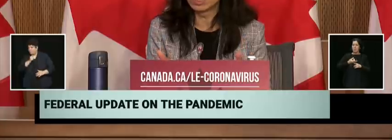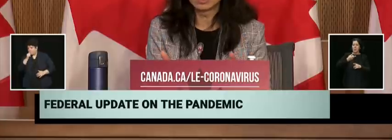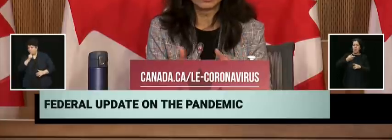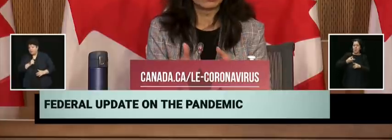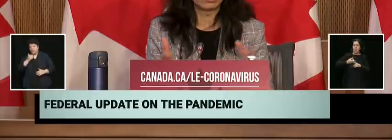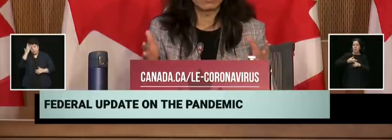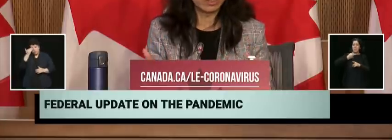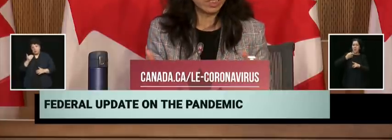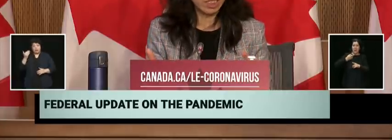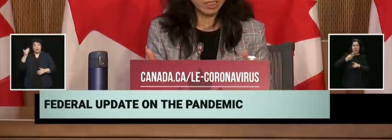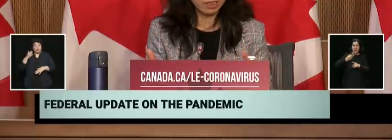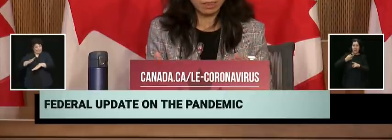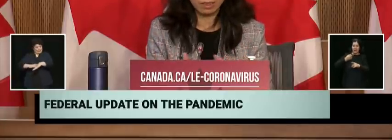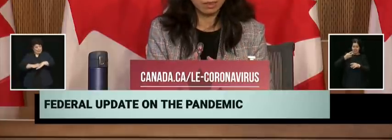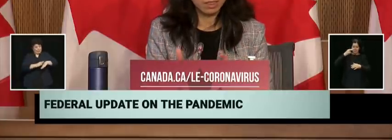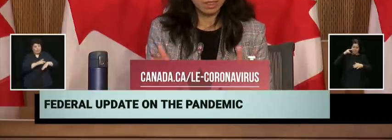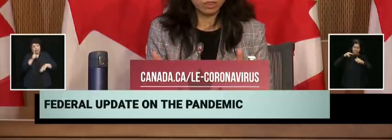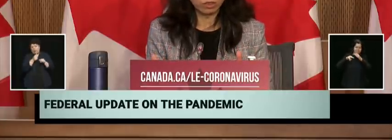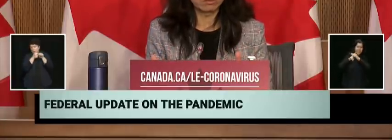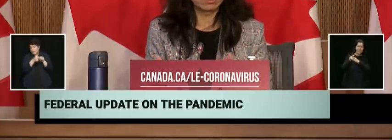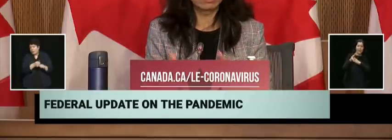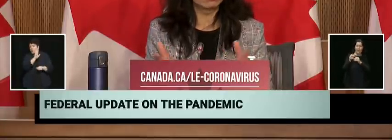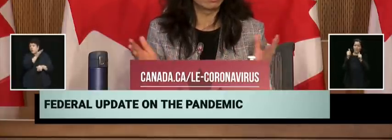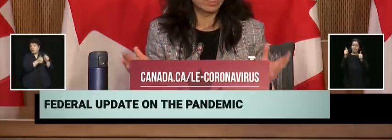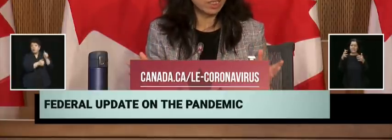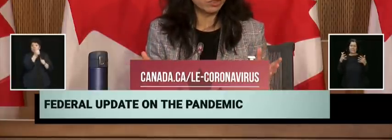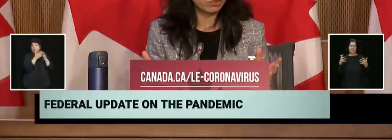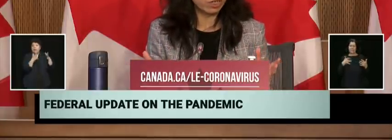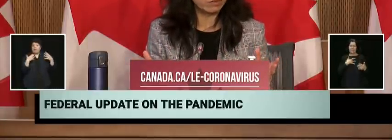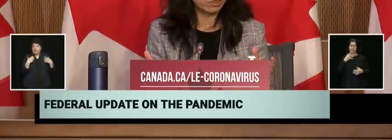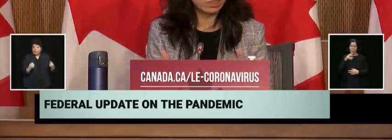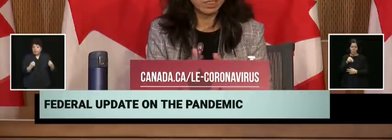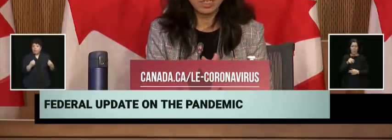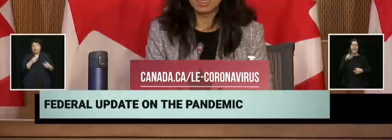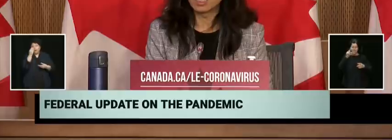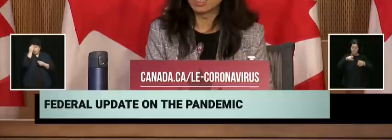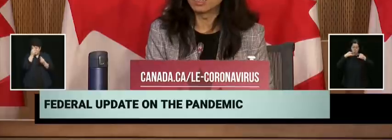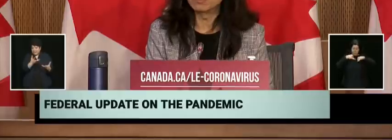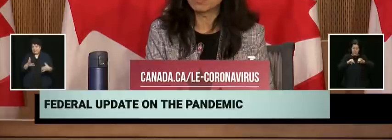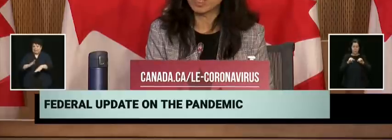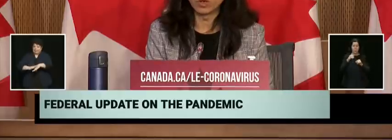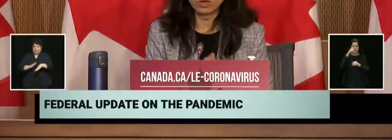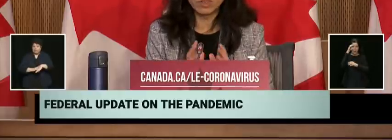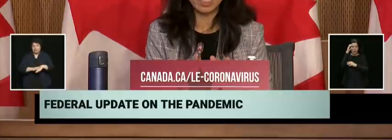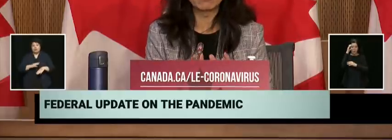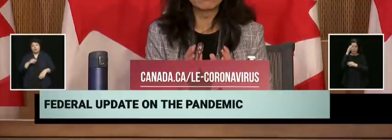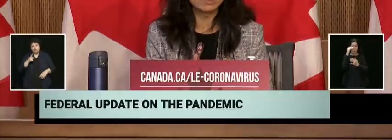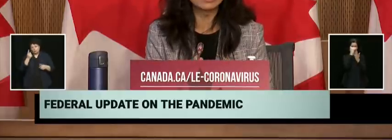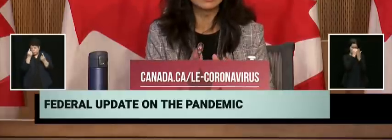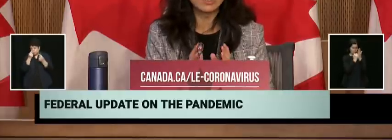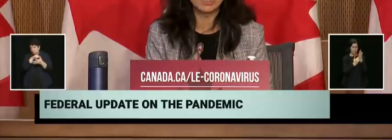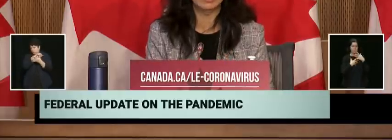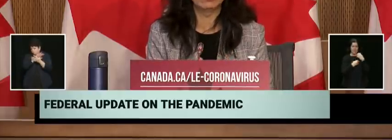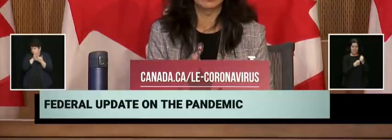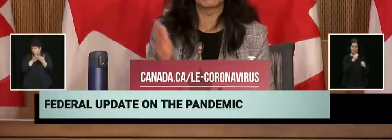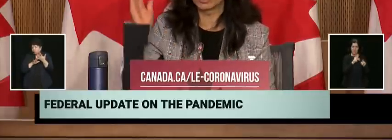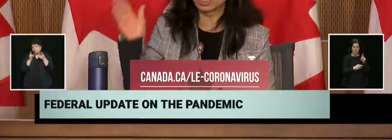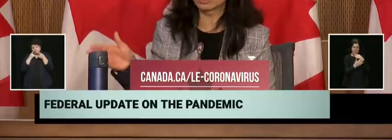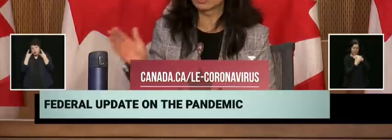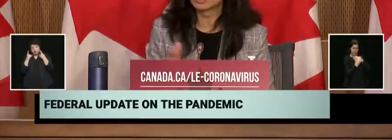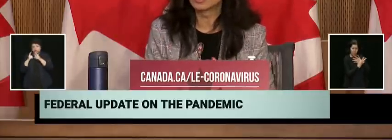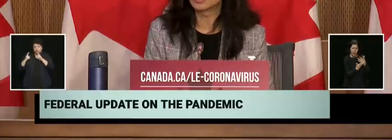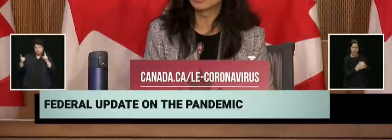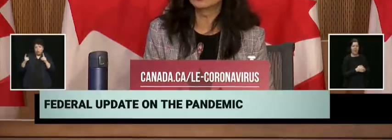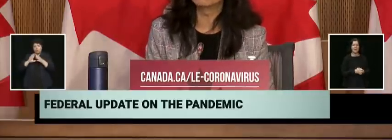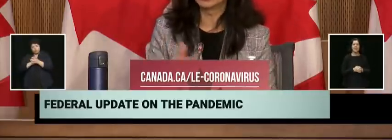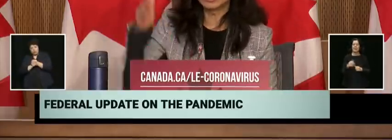measures, do all of those things, don't do non-essential travel. All of that really counts. It